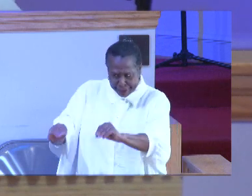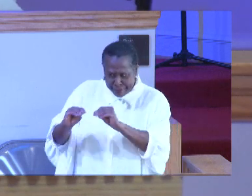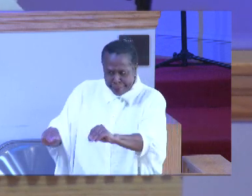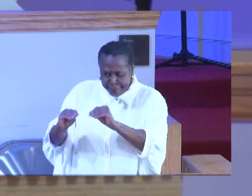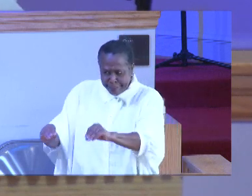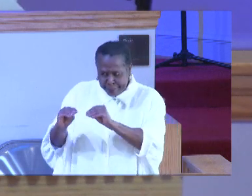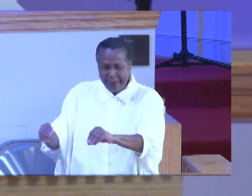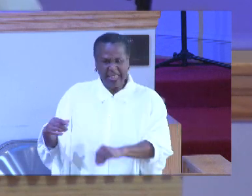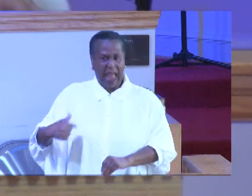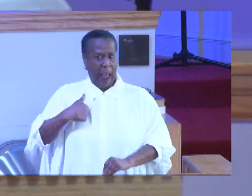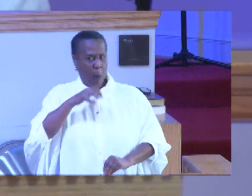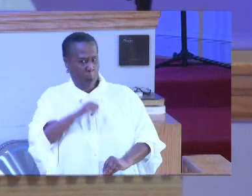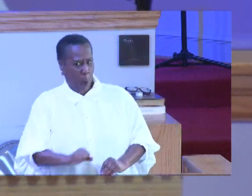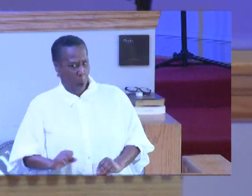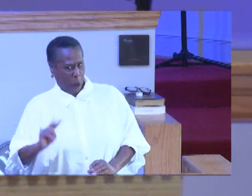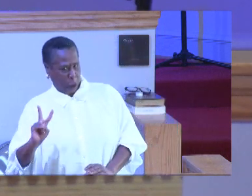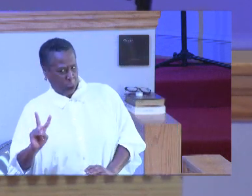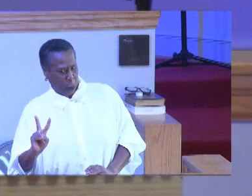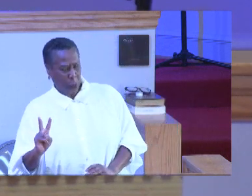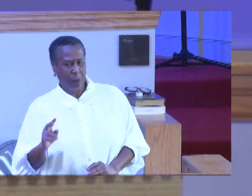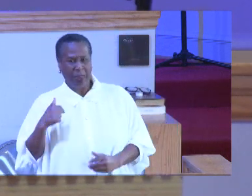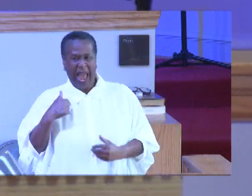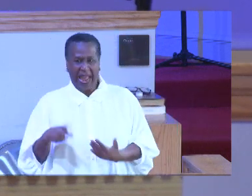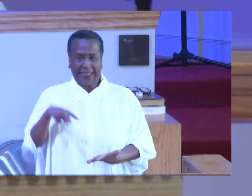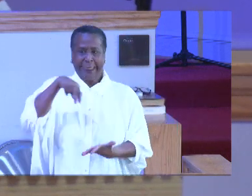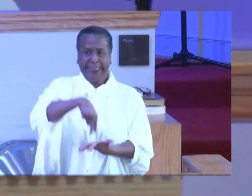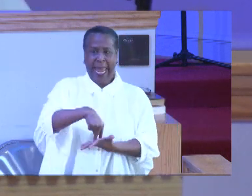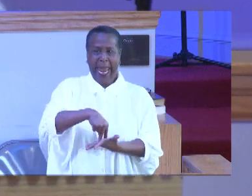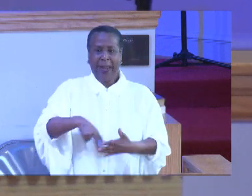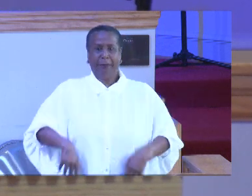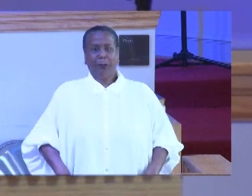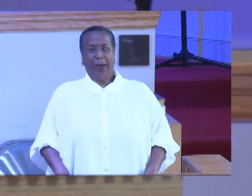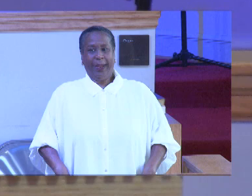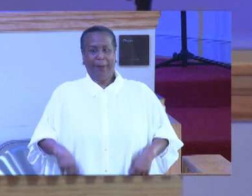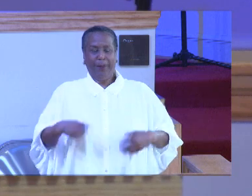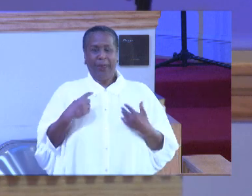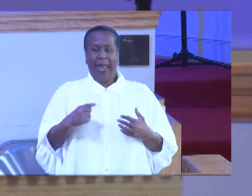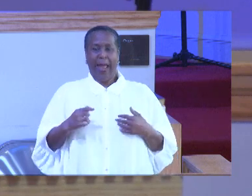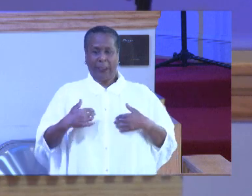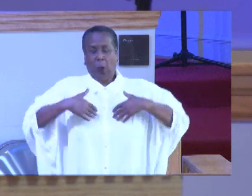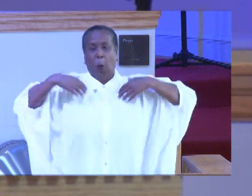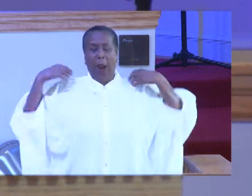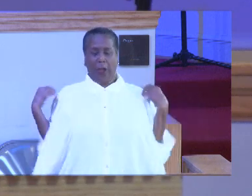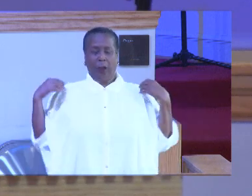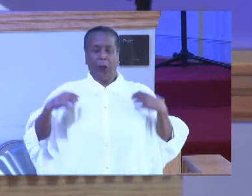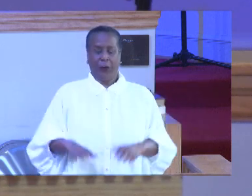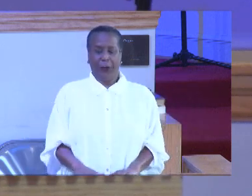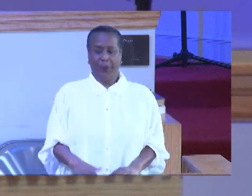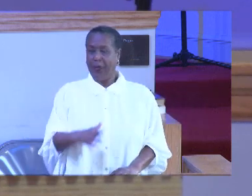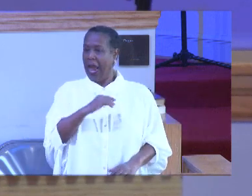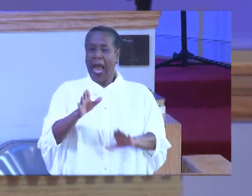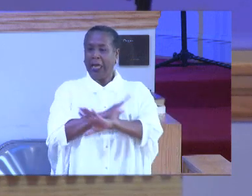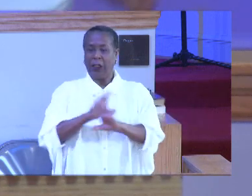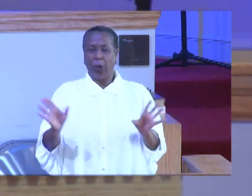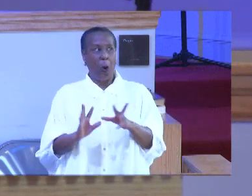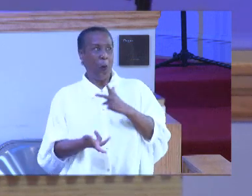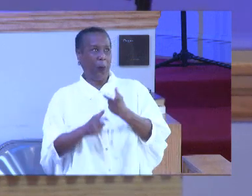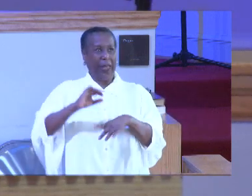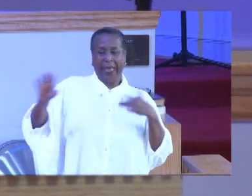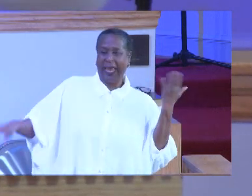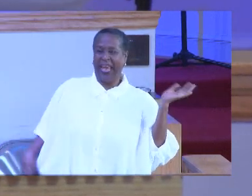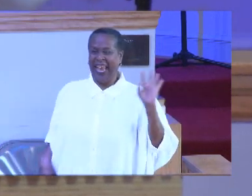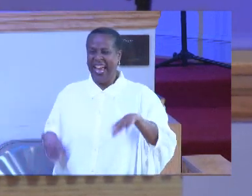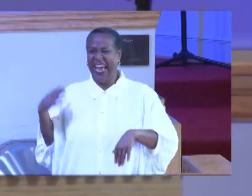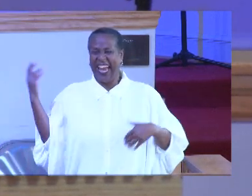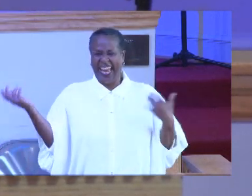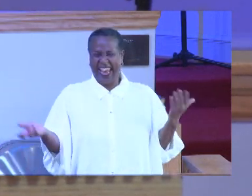age to stand up straight, square your shoulders, and don't be doing all that rocking